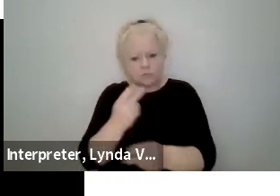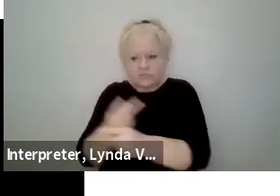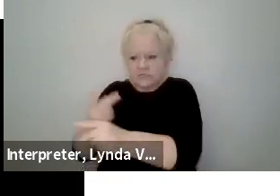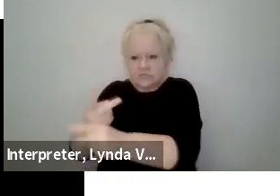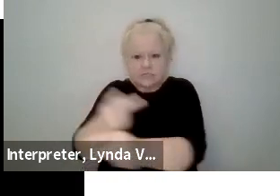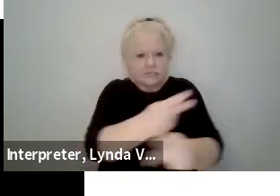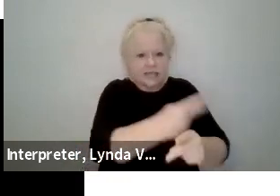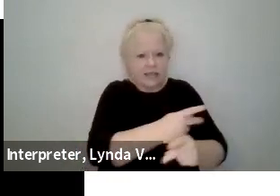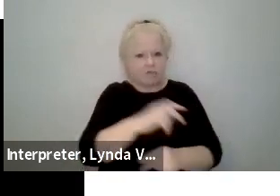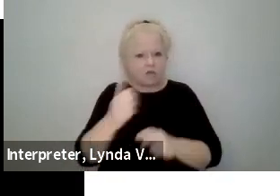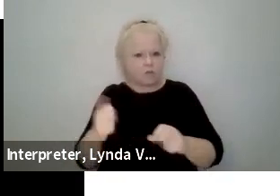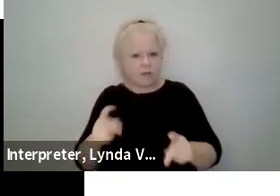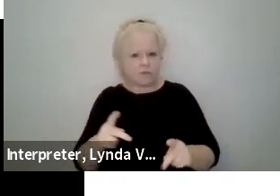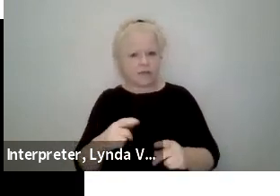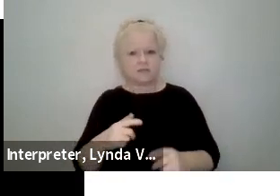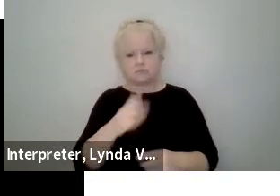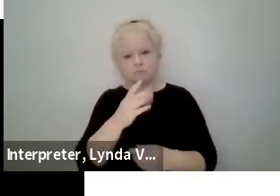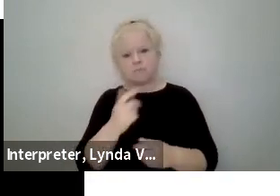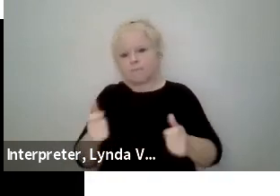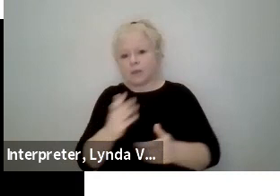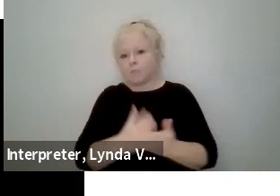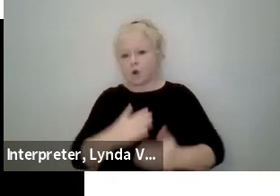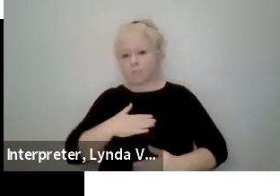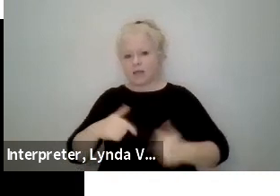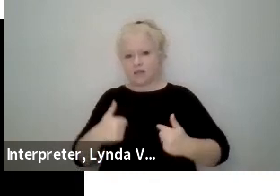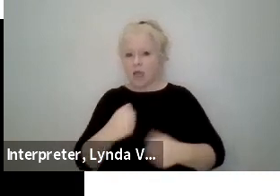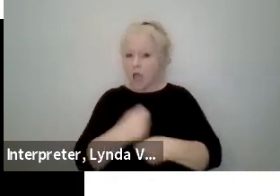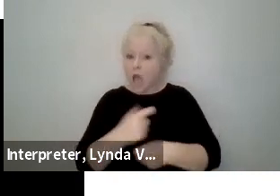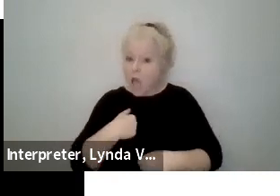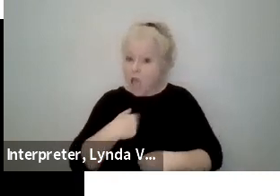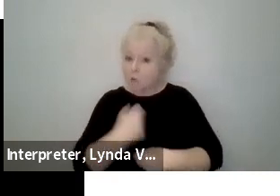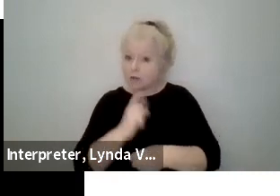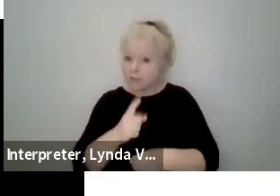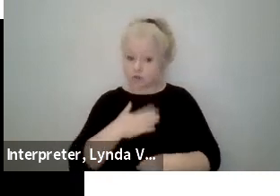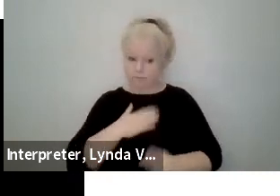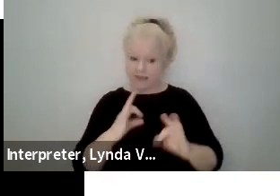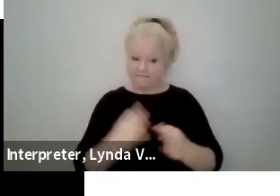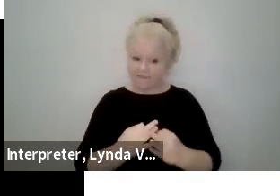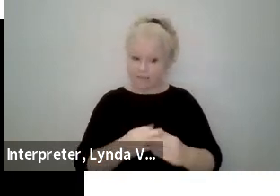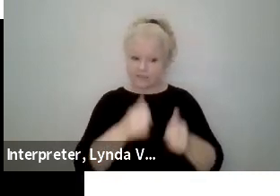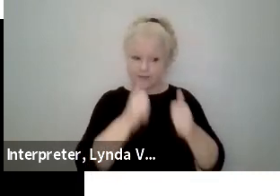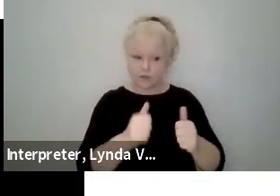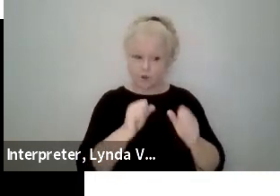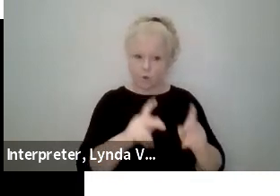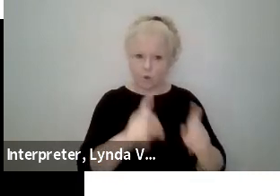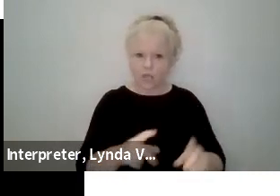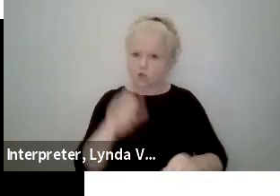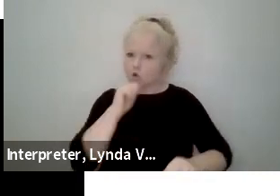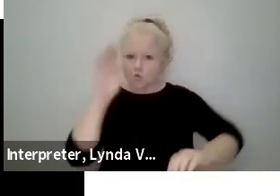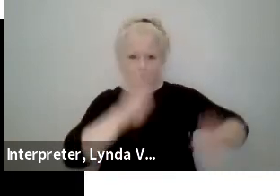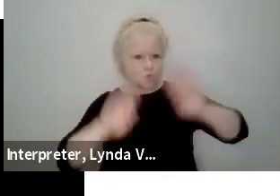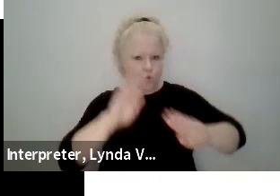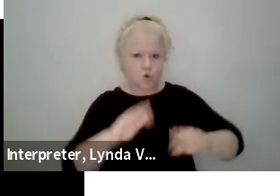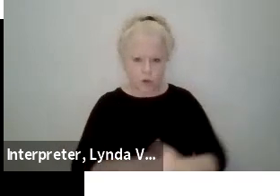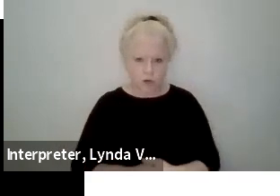that's going to be a bigger part in my life, is making sure my family is okay and that they're good and that they have no worries. I